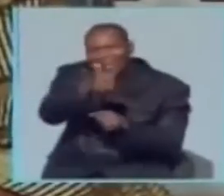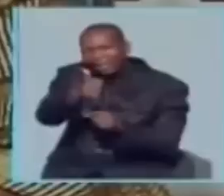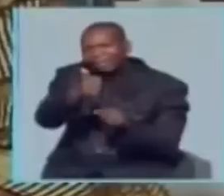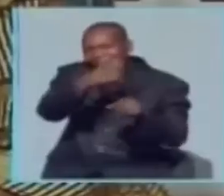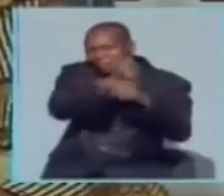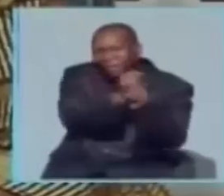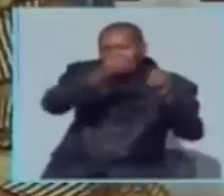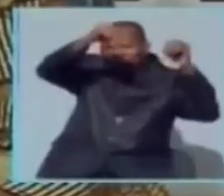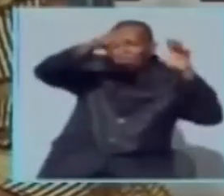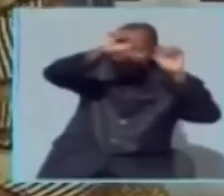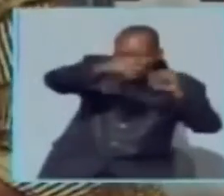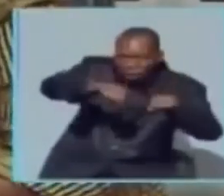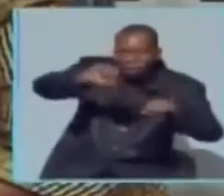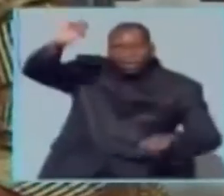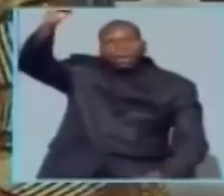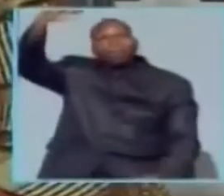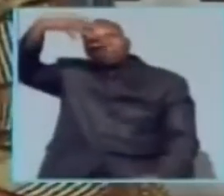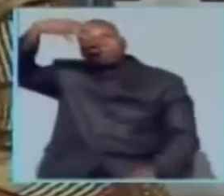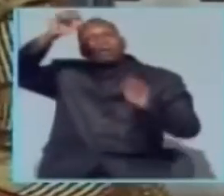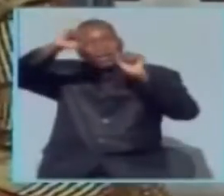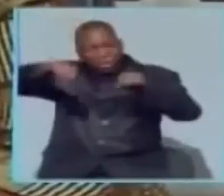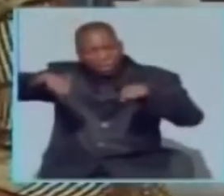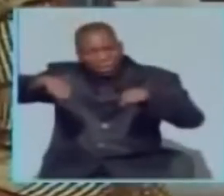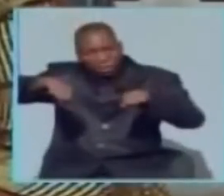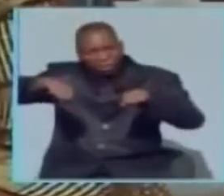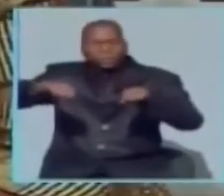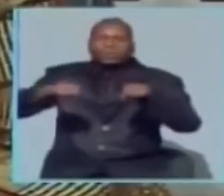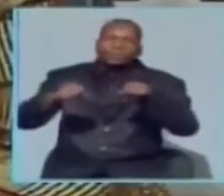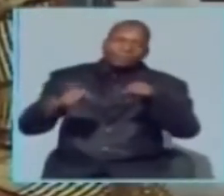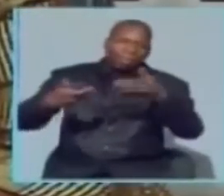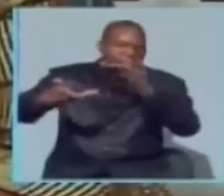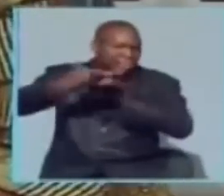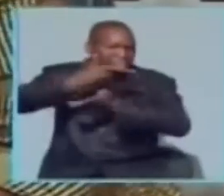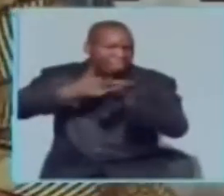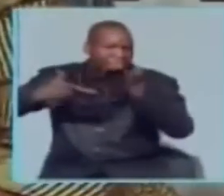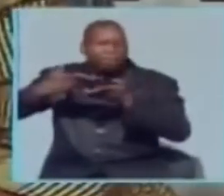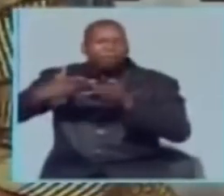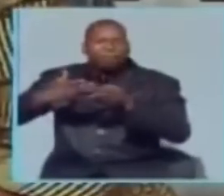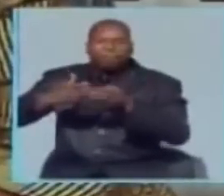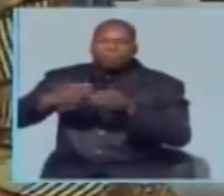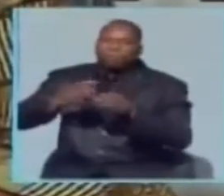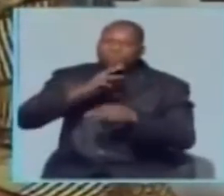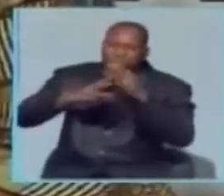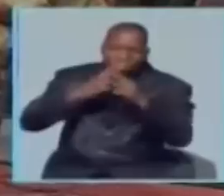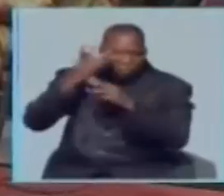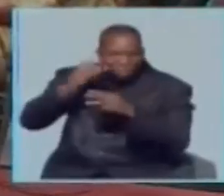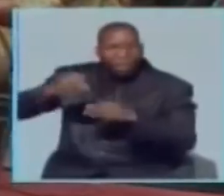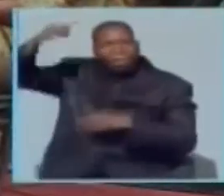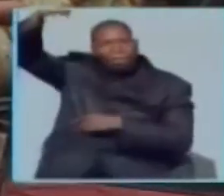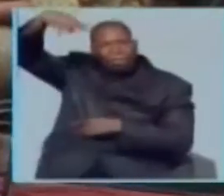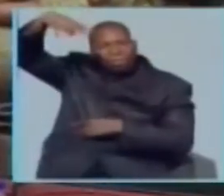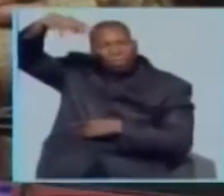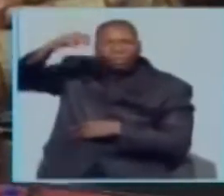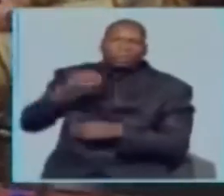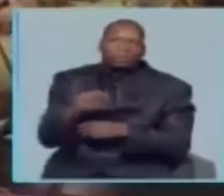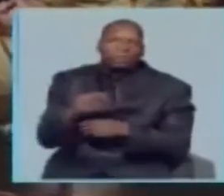sources, such as solar. Of course, in the world, there's a debate on solar farms, because solar farms take away a